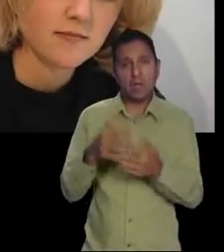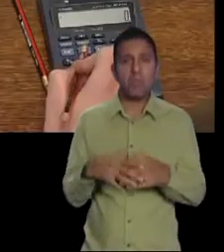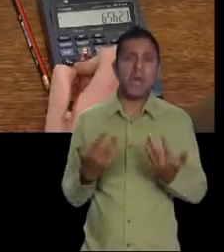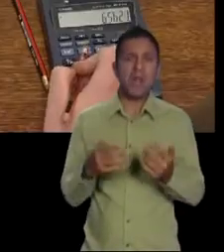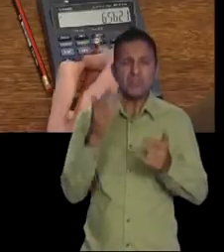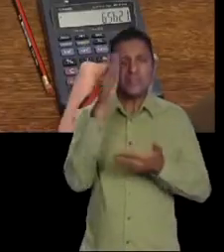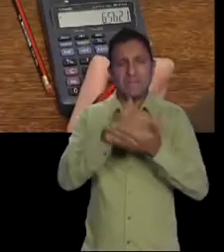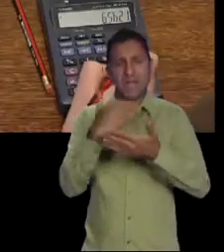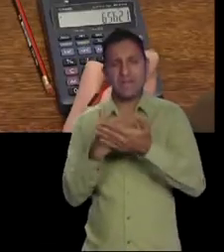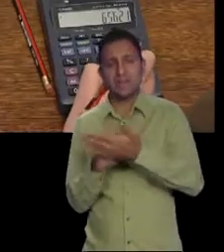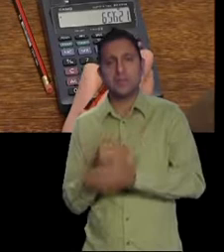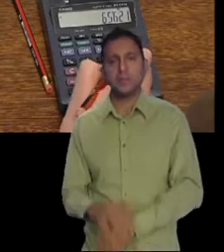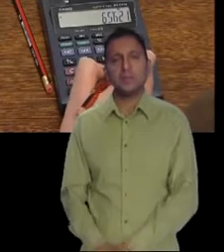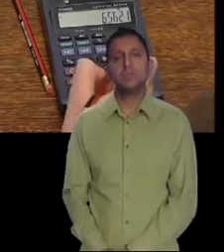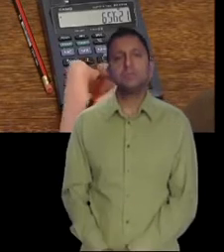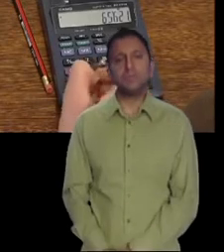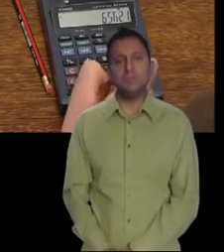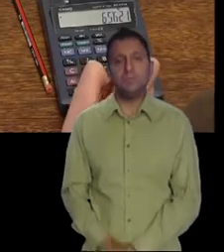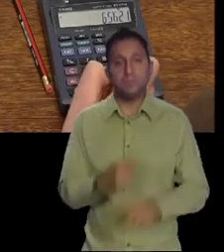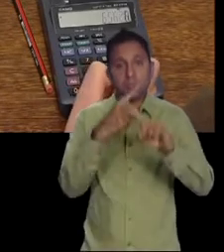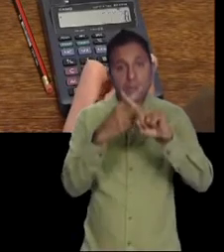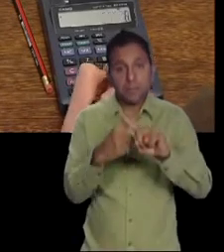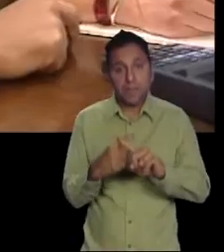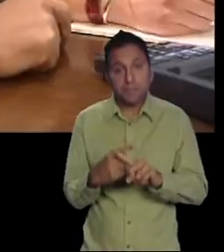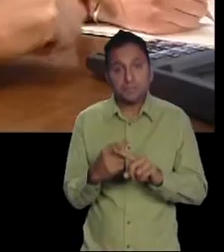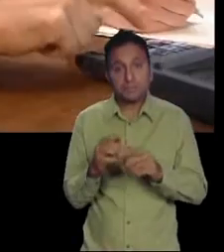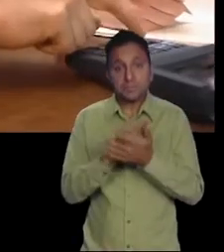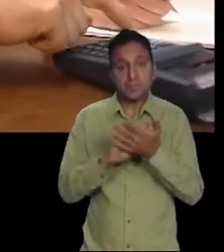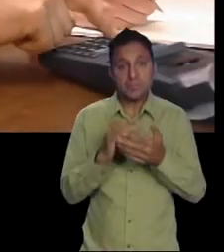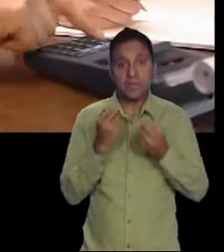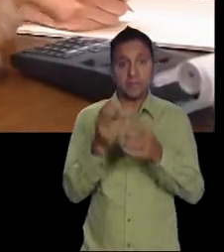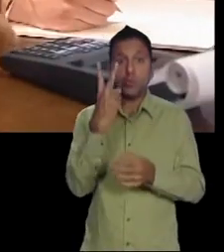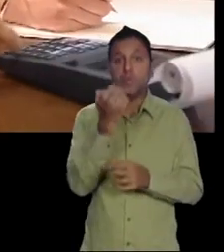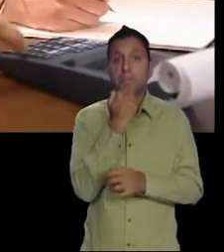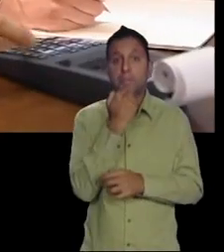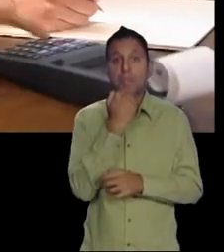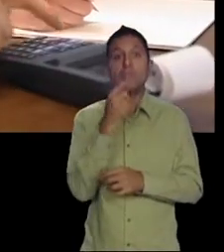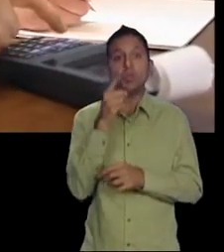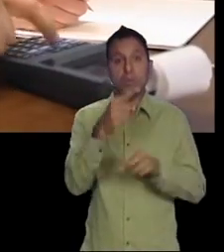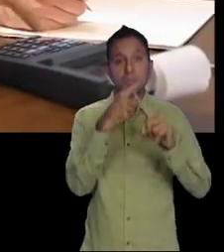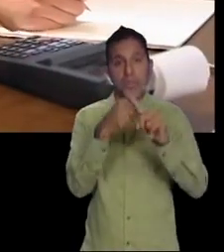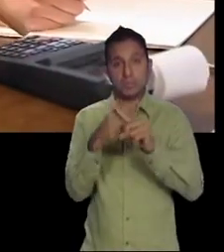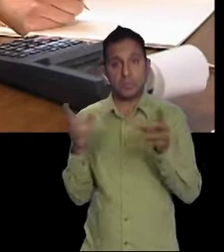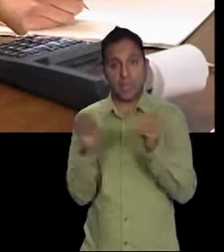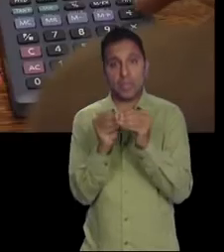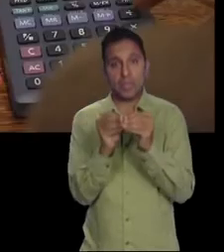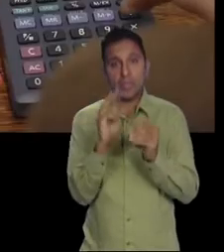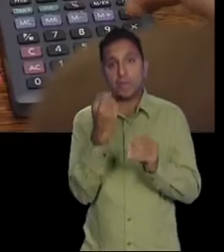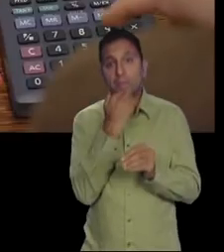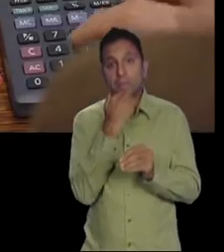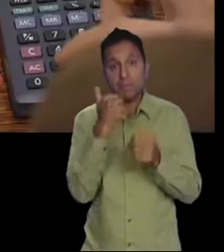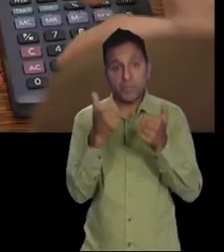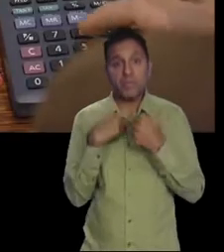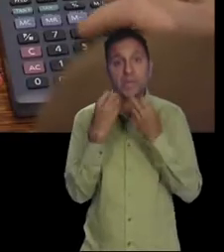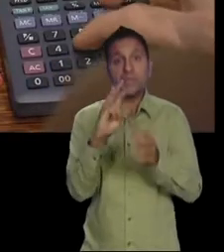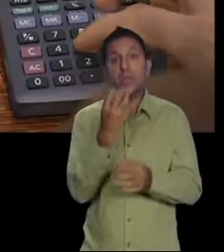Multiply means I give you 2 numbers, you multiply them together to get a third number. But if I give you the third number and ask you to go backwards and work out the 2 numbers I